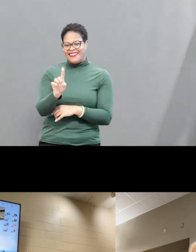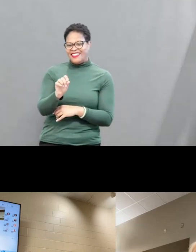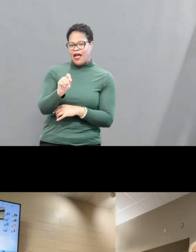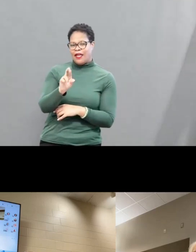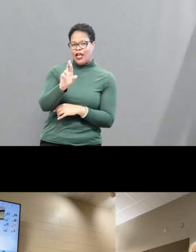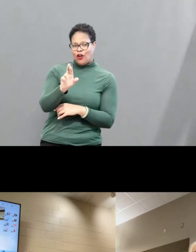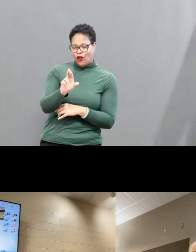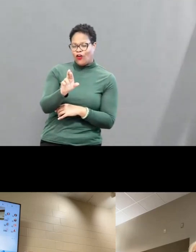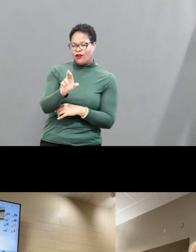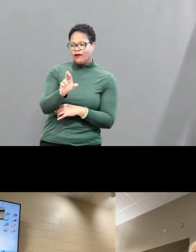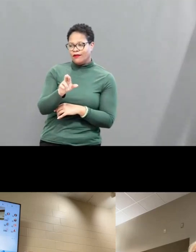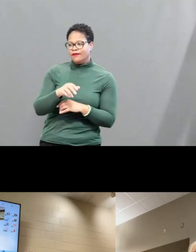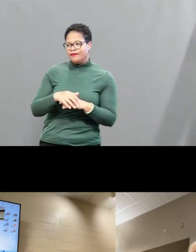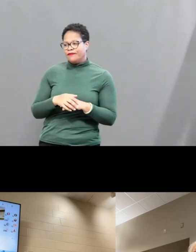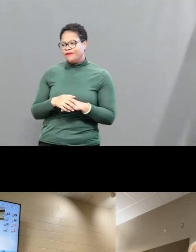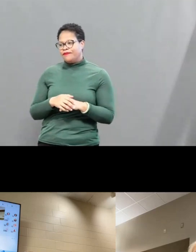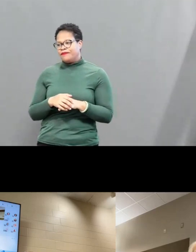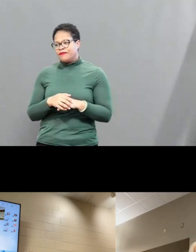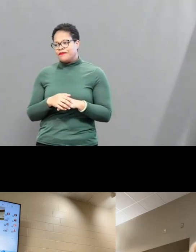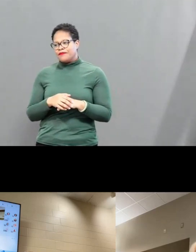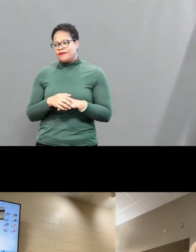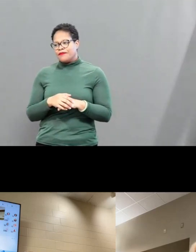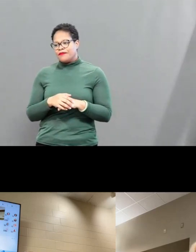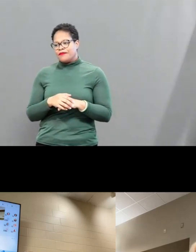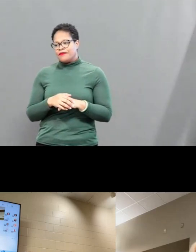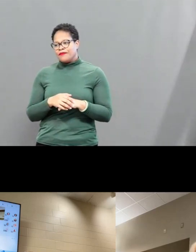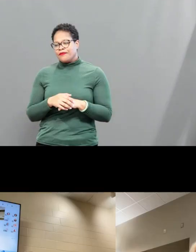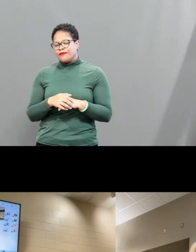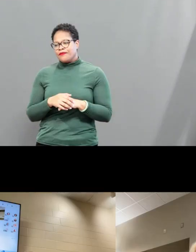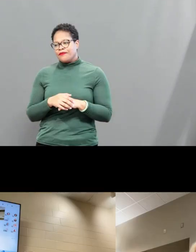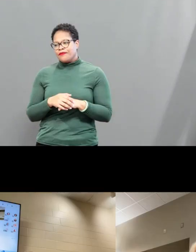denominator. And that was